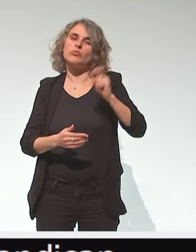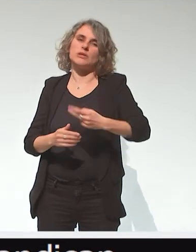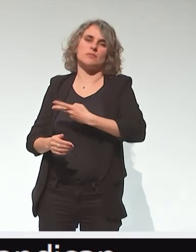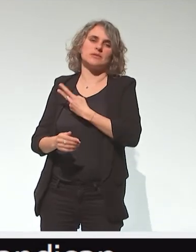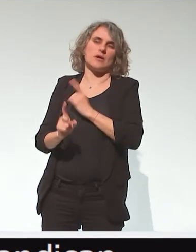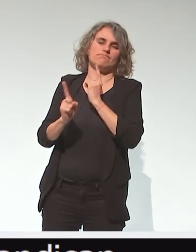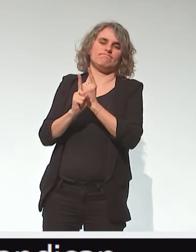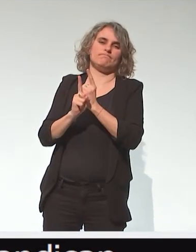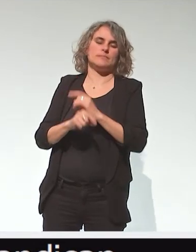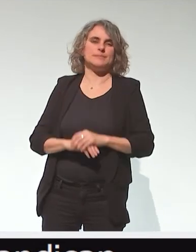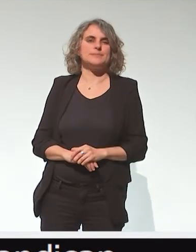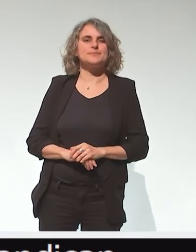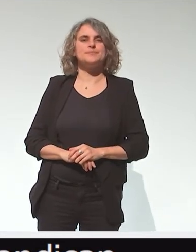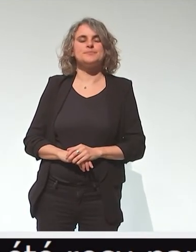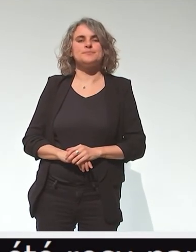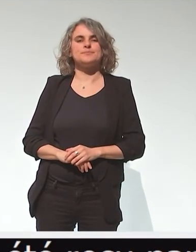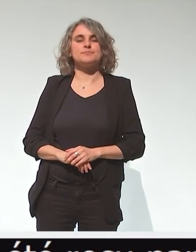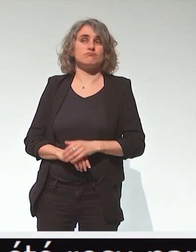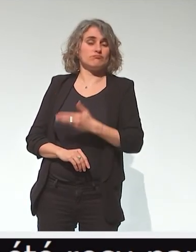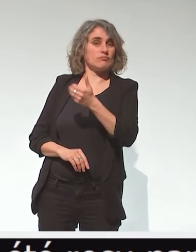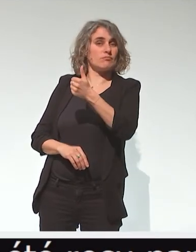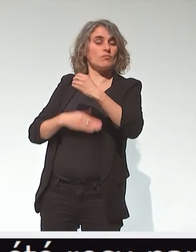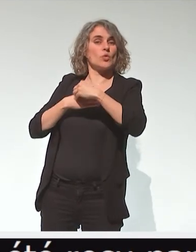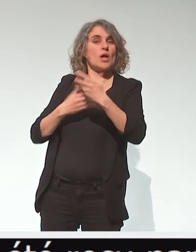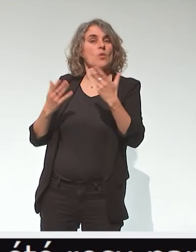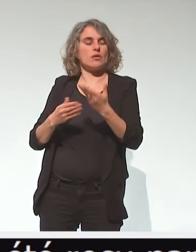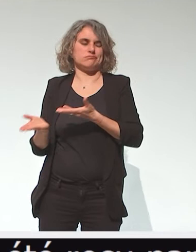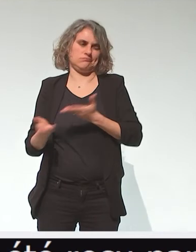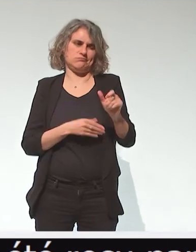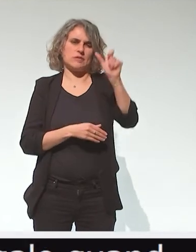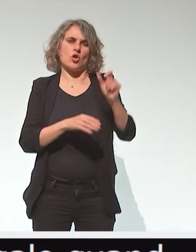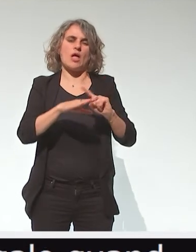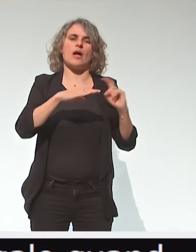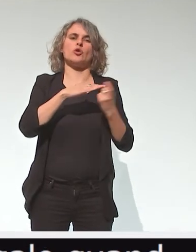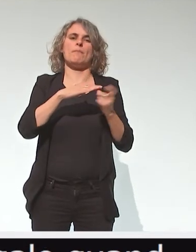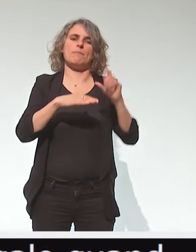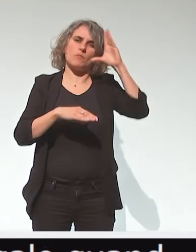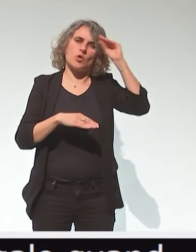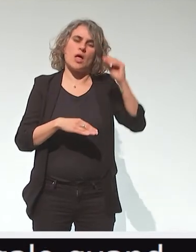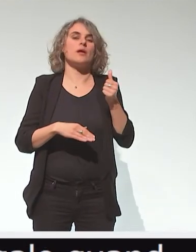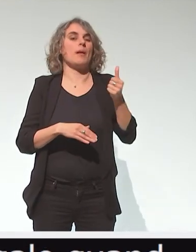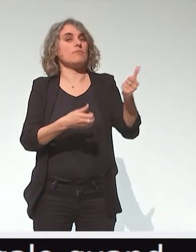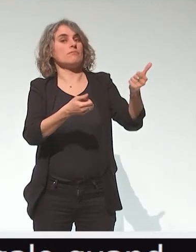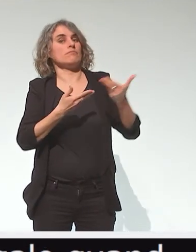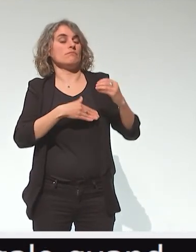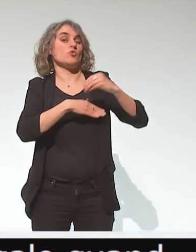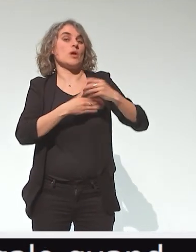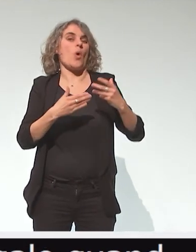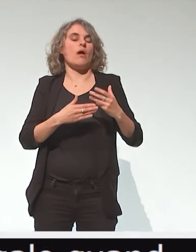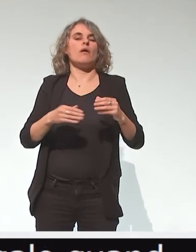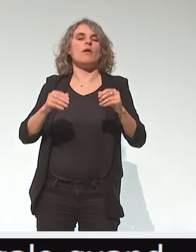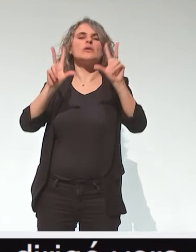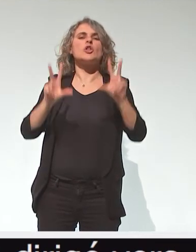I went to a work doctor. This is a legal requirement when you're disabled. He sent me off to a